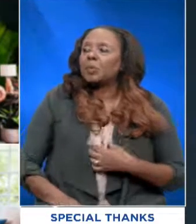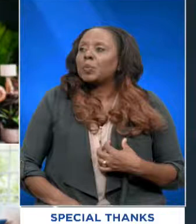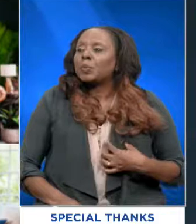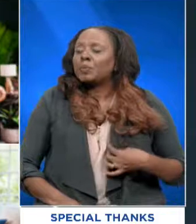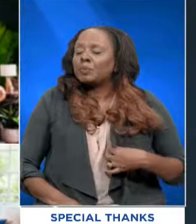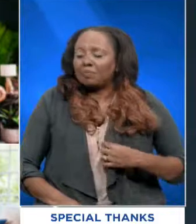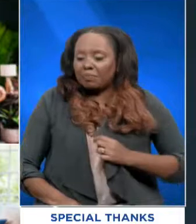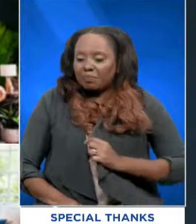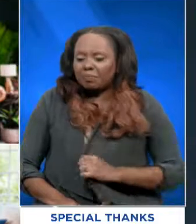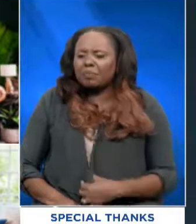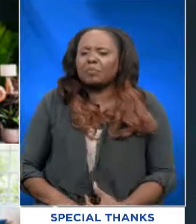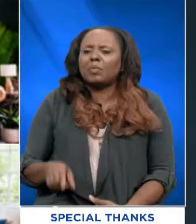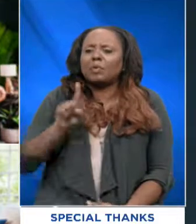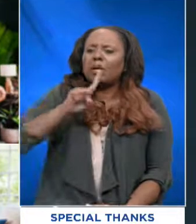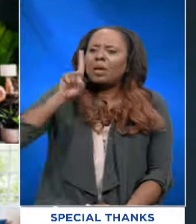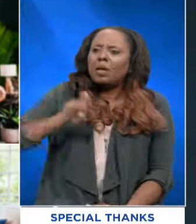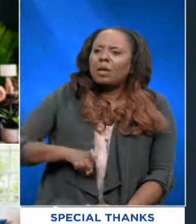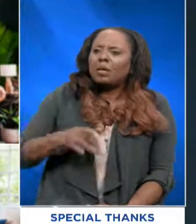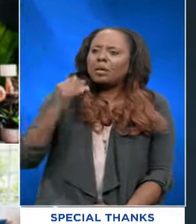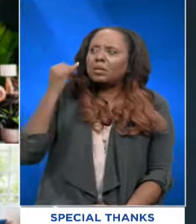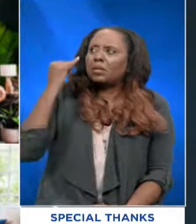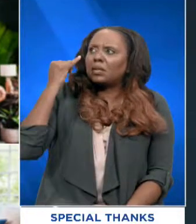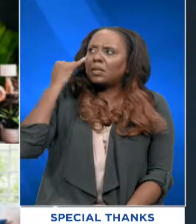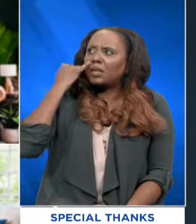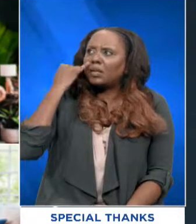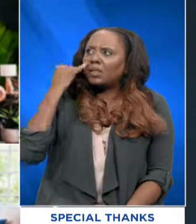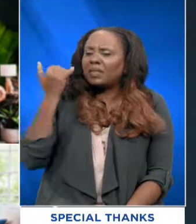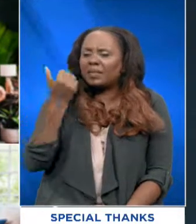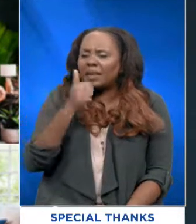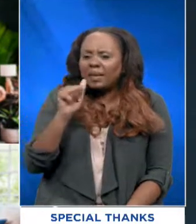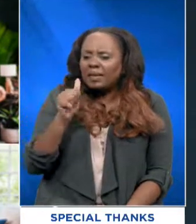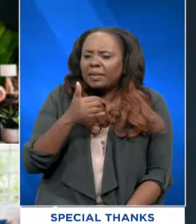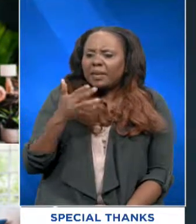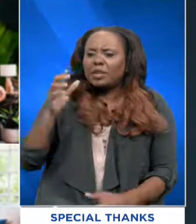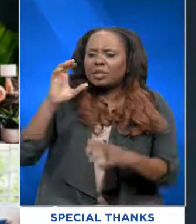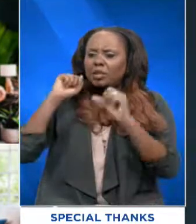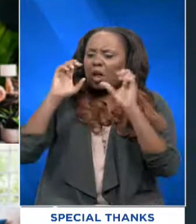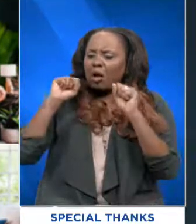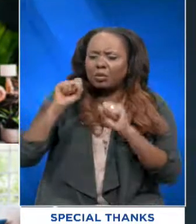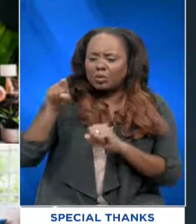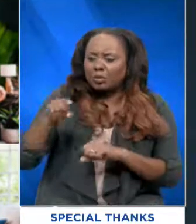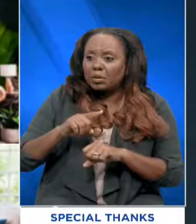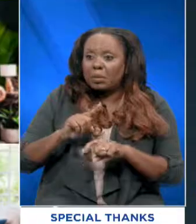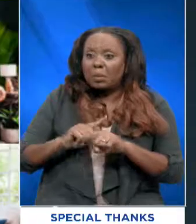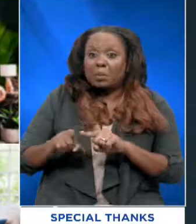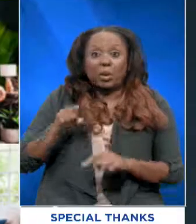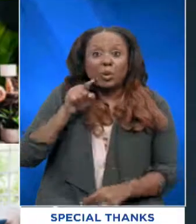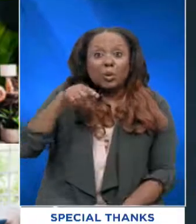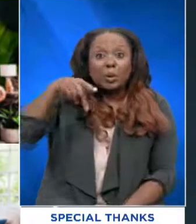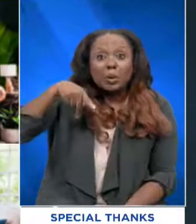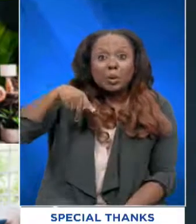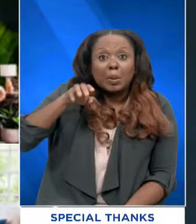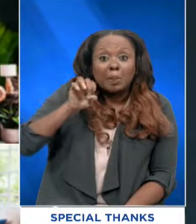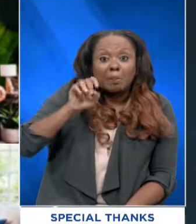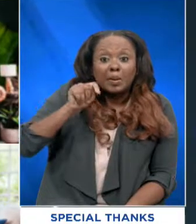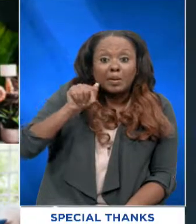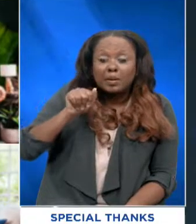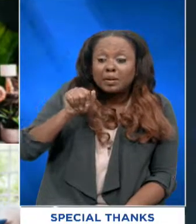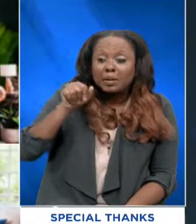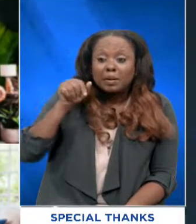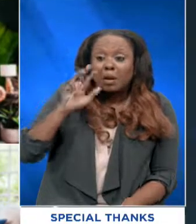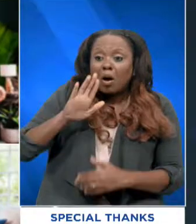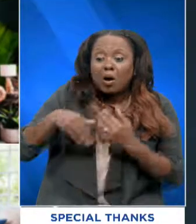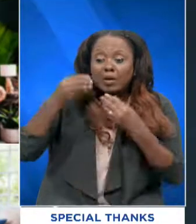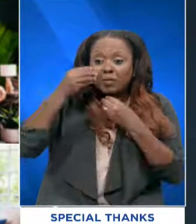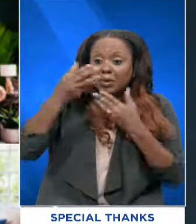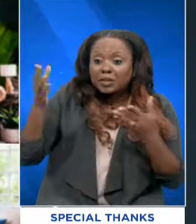earlier whether there was any eye opener for her. Is there an eye opener for you? Yeah.